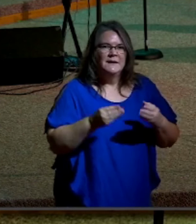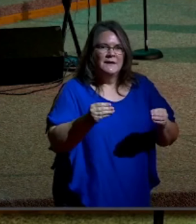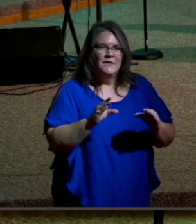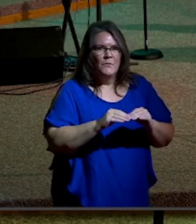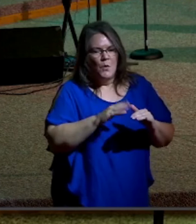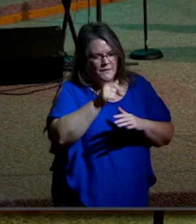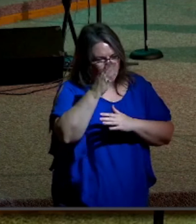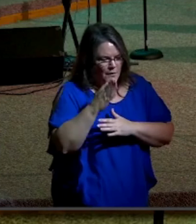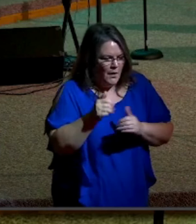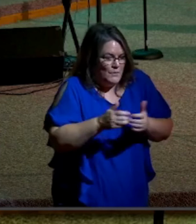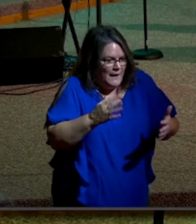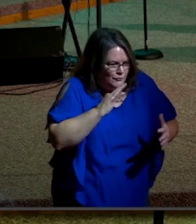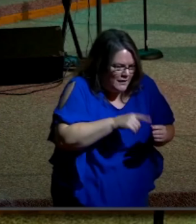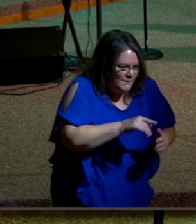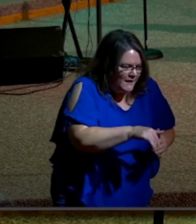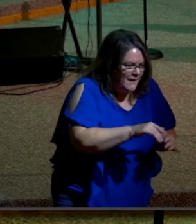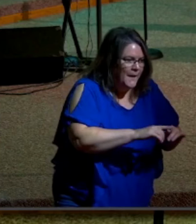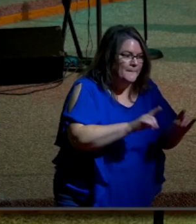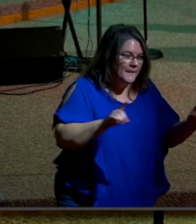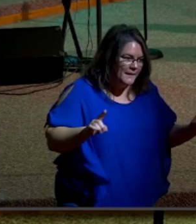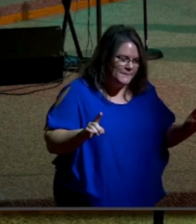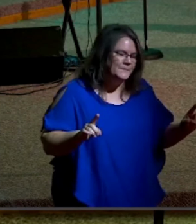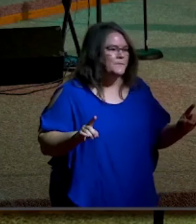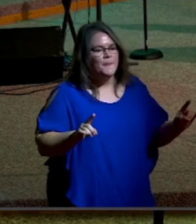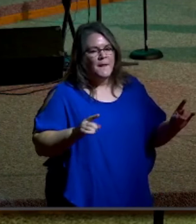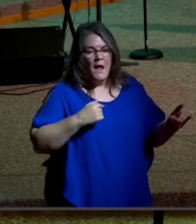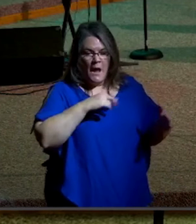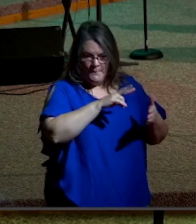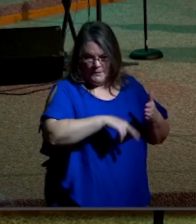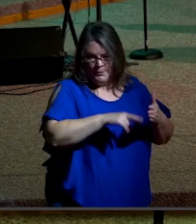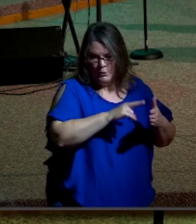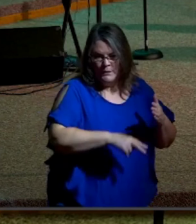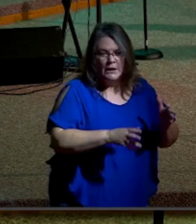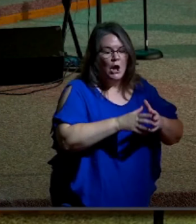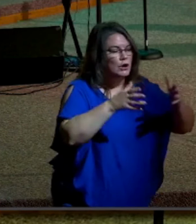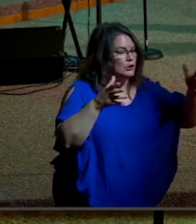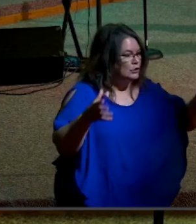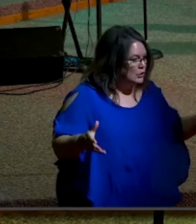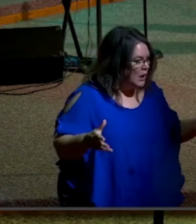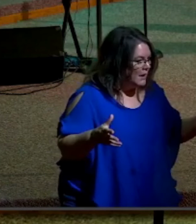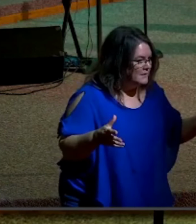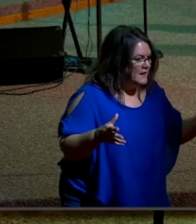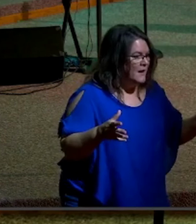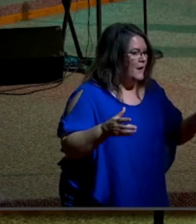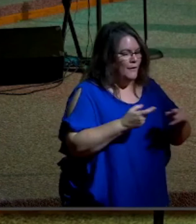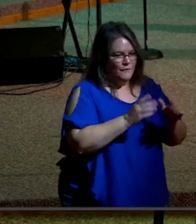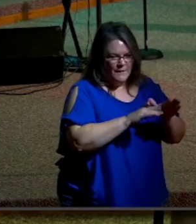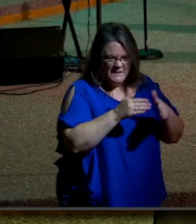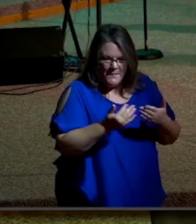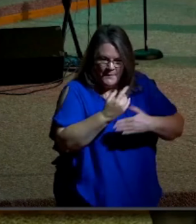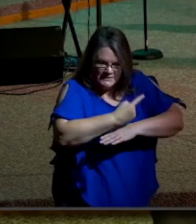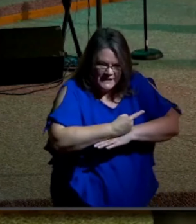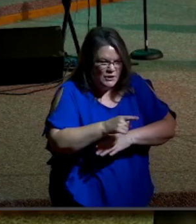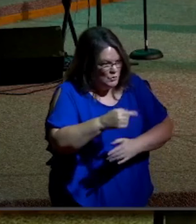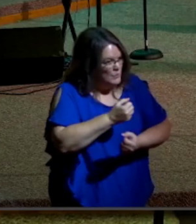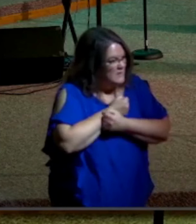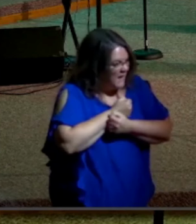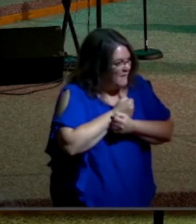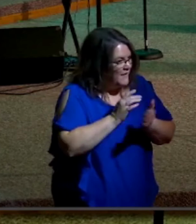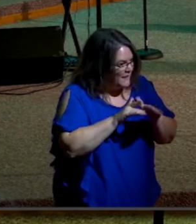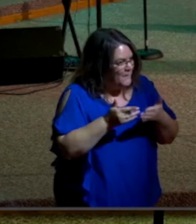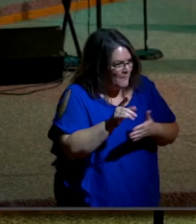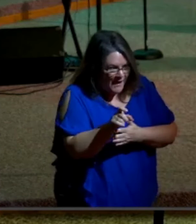right? So I'm going to be reading a lot of Bible today. Do you guys love the Bible? See,